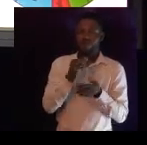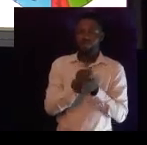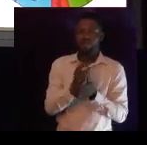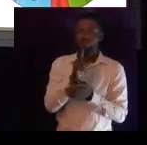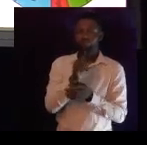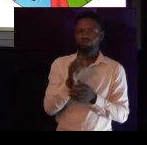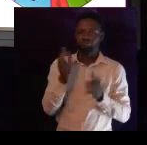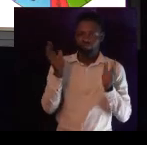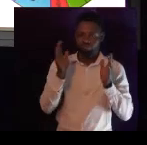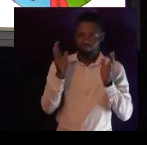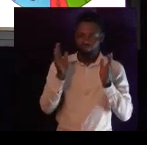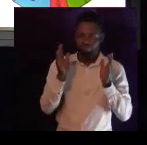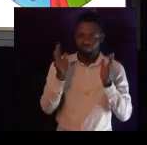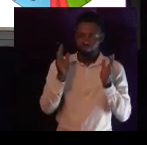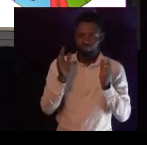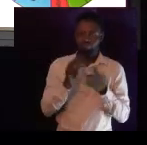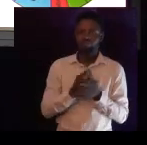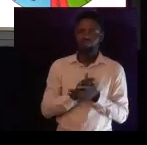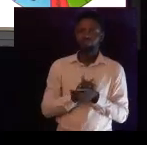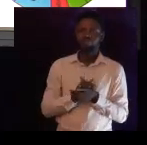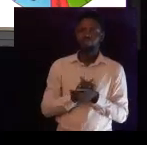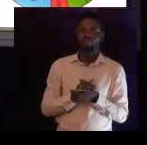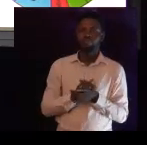that you deserve a cheer.